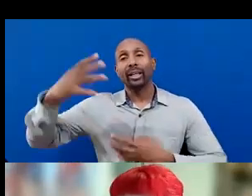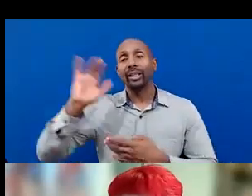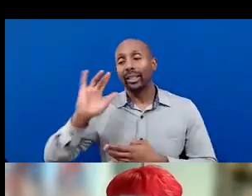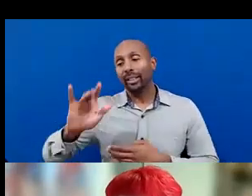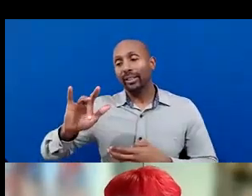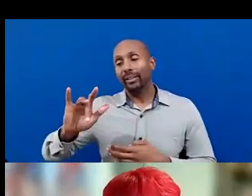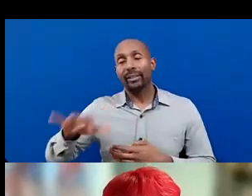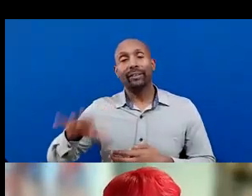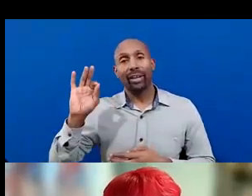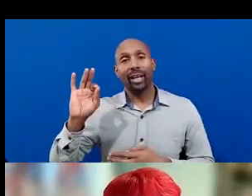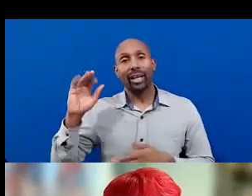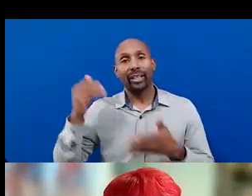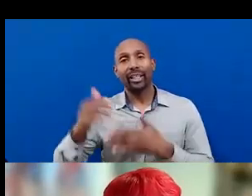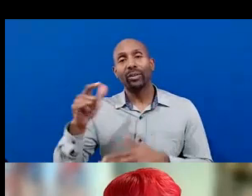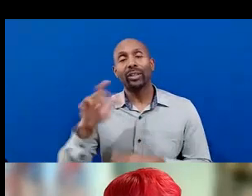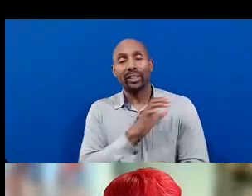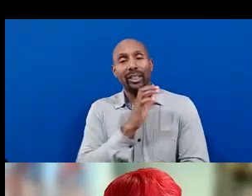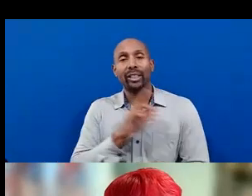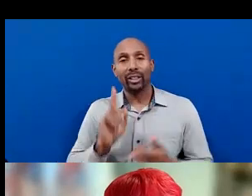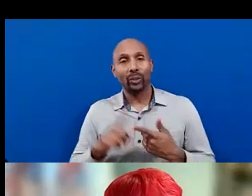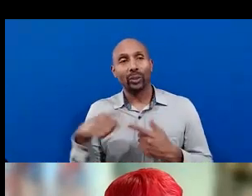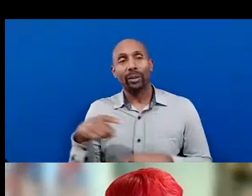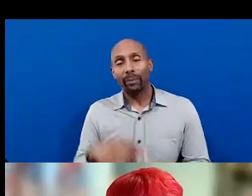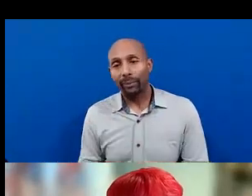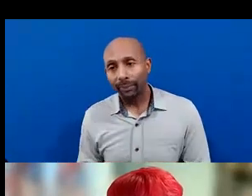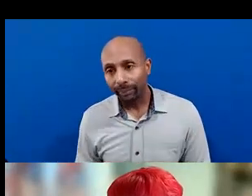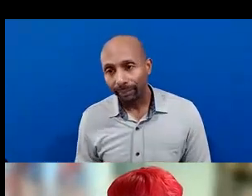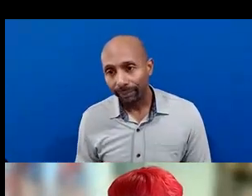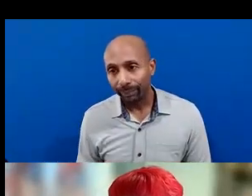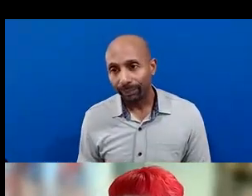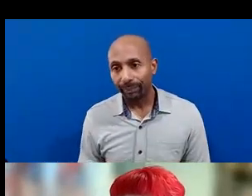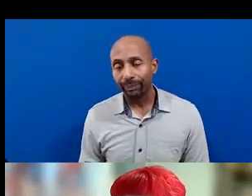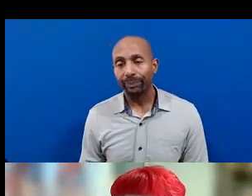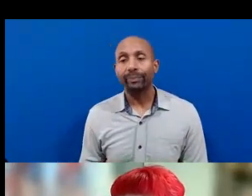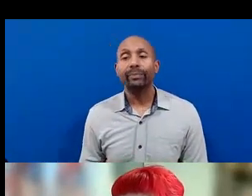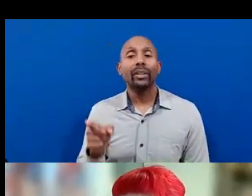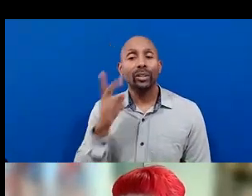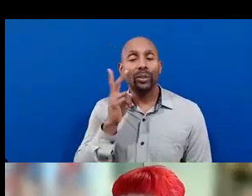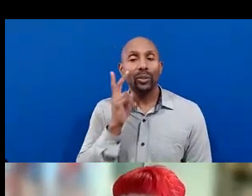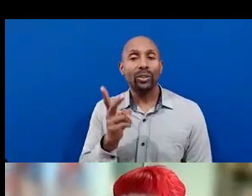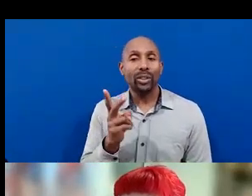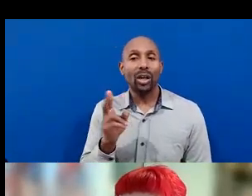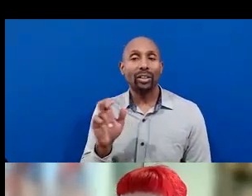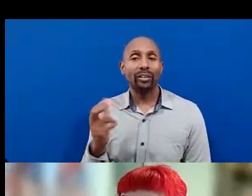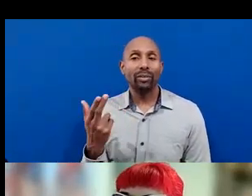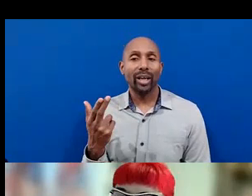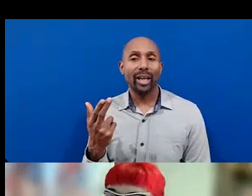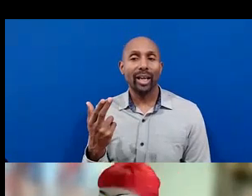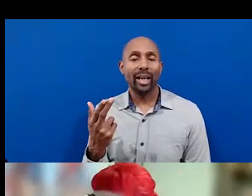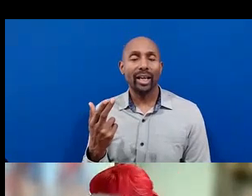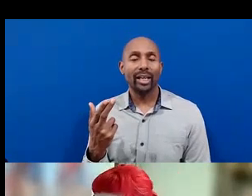can find it. And Willie, you just said when you were doing contact tracing that rash was a symptom. However, yeah, can you tell me about that? Because that was definitely